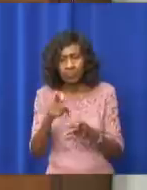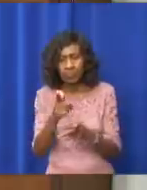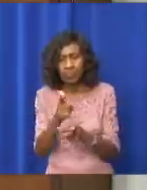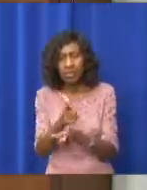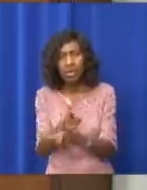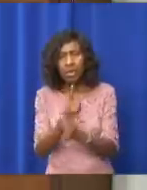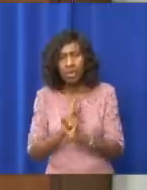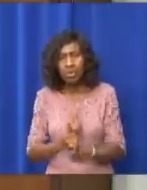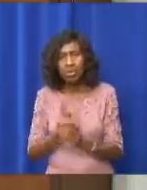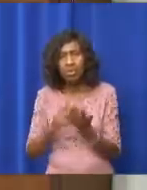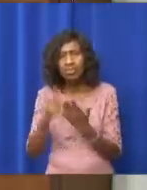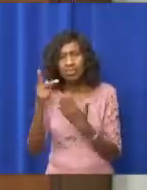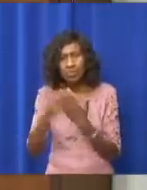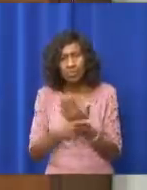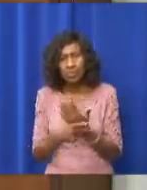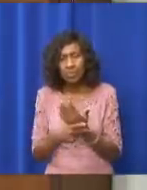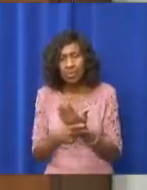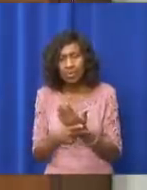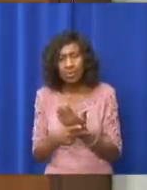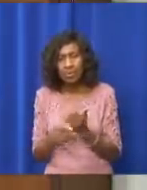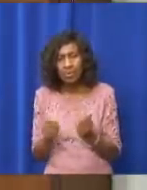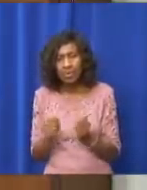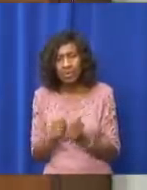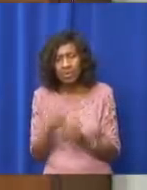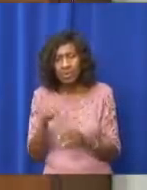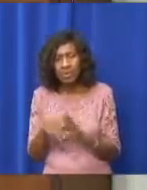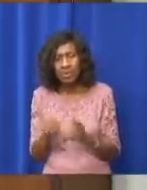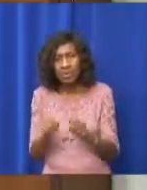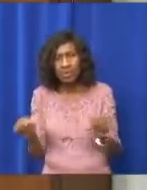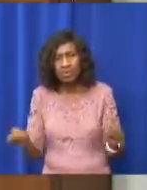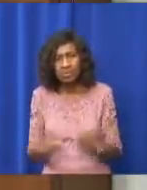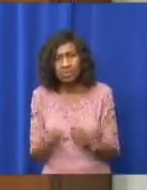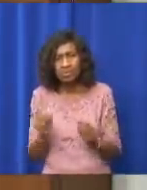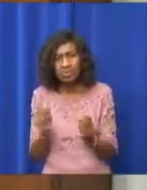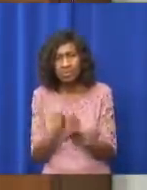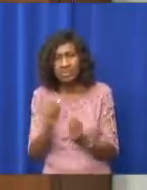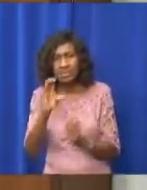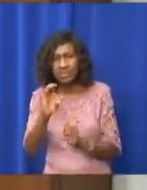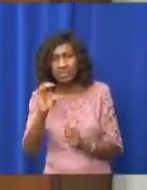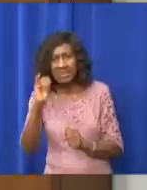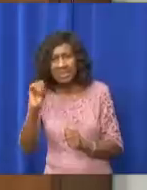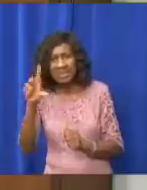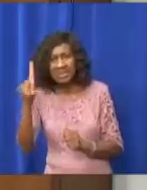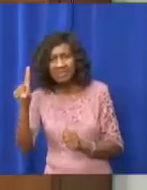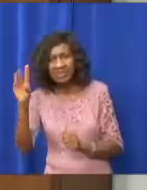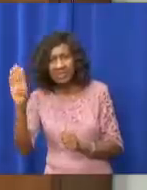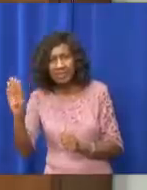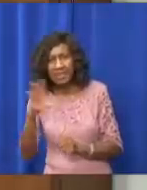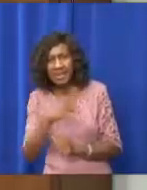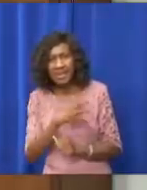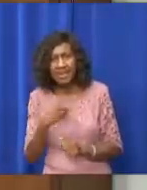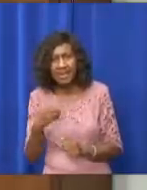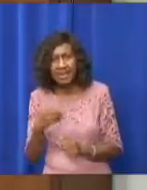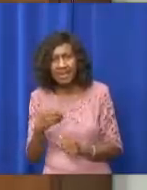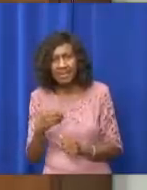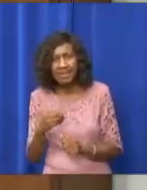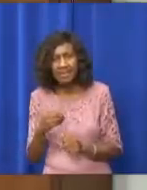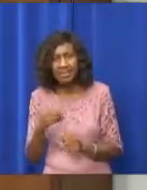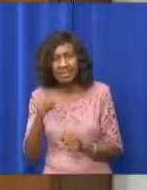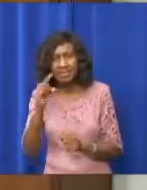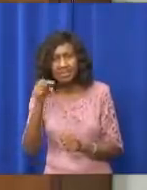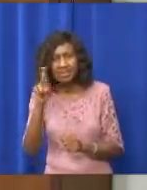program in association with the Cayman Islands Development Bank, and then we have the grants